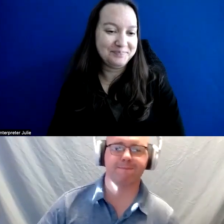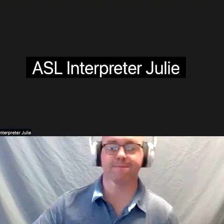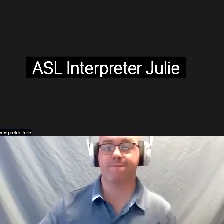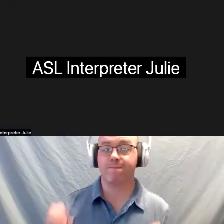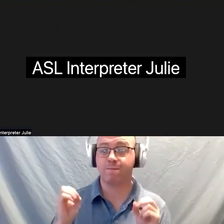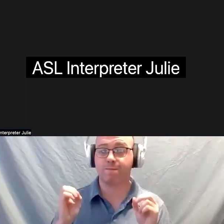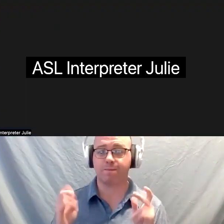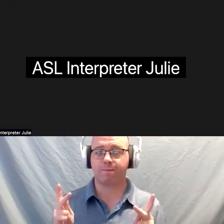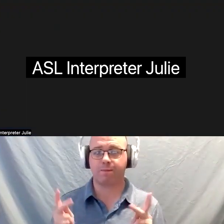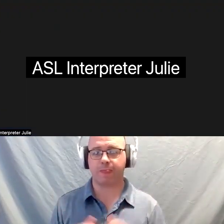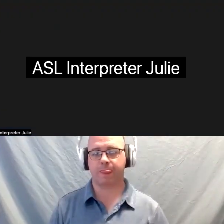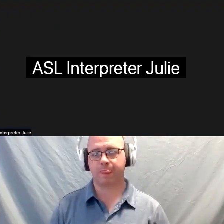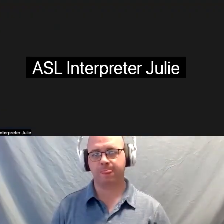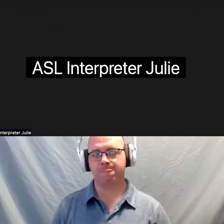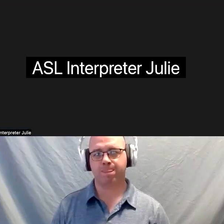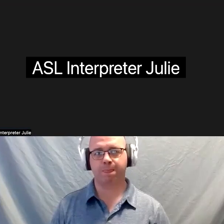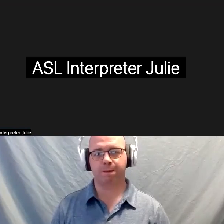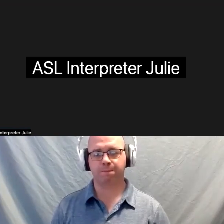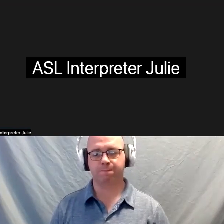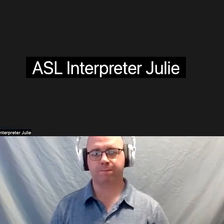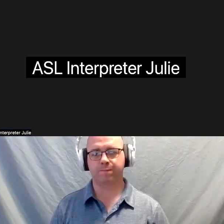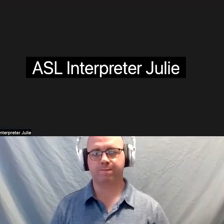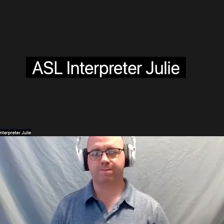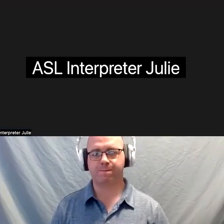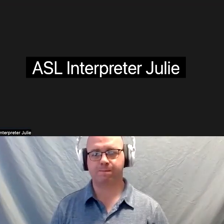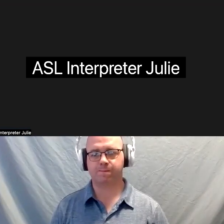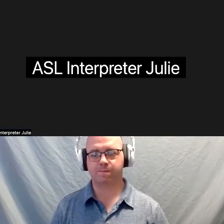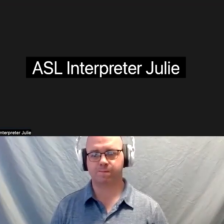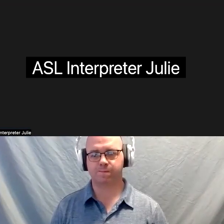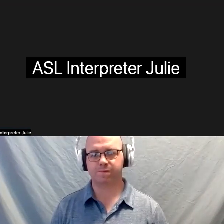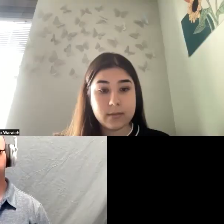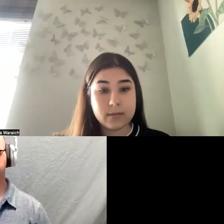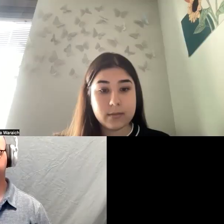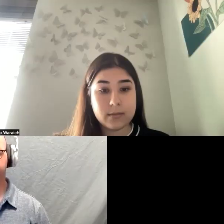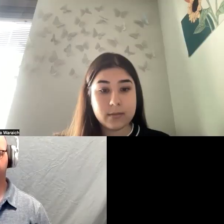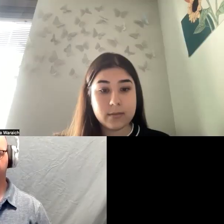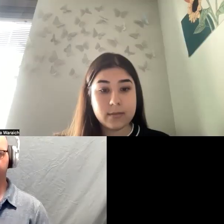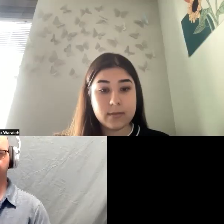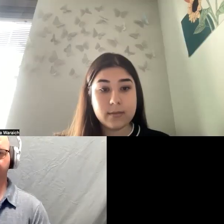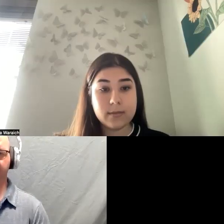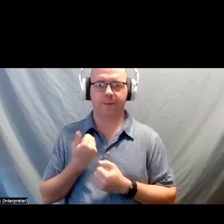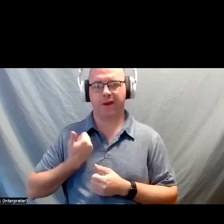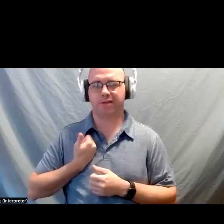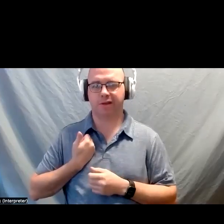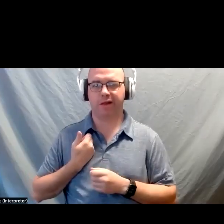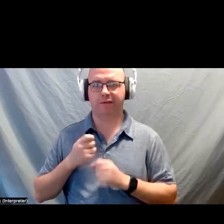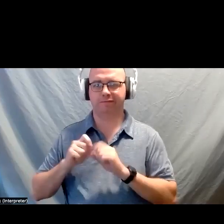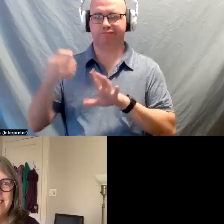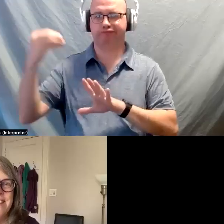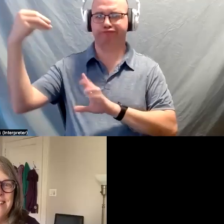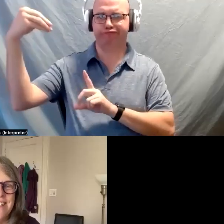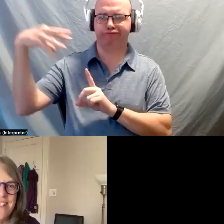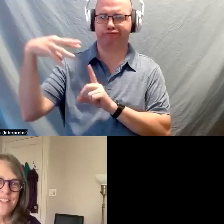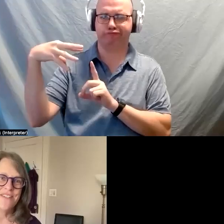Okay. I'm just going to make myself a spotlight